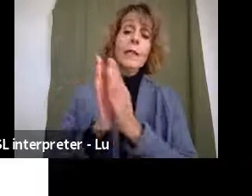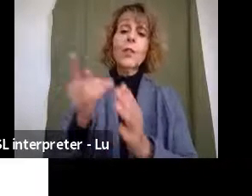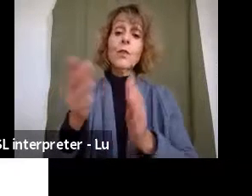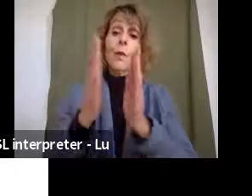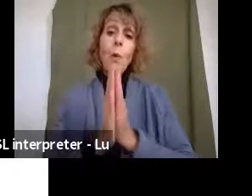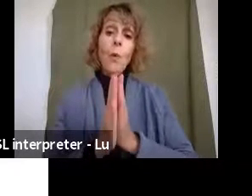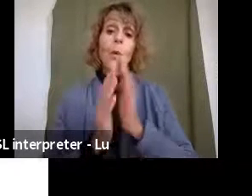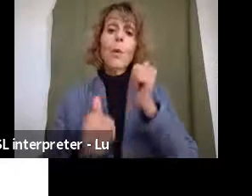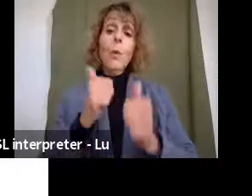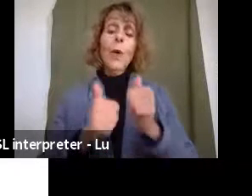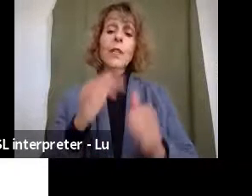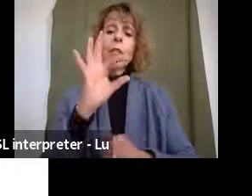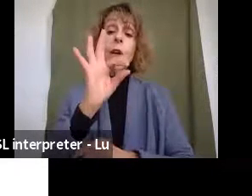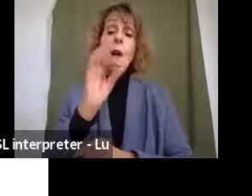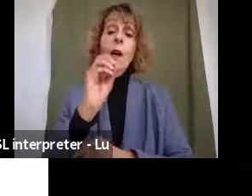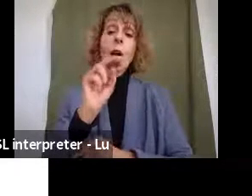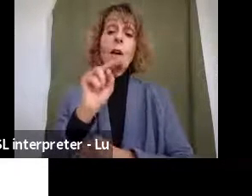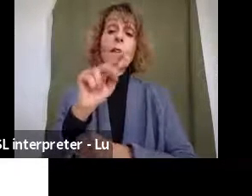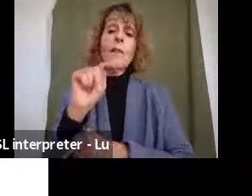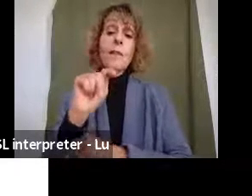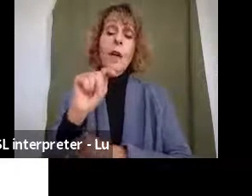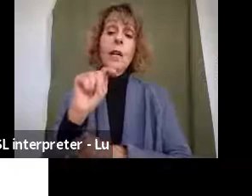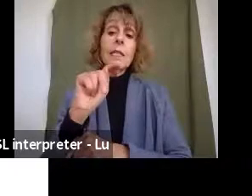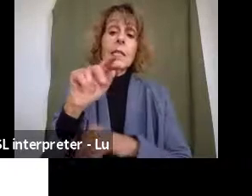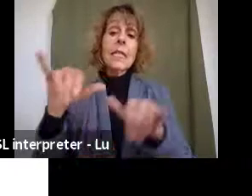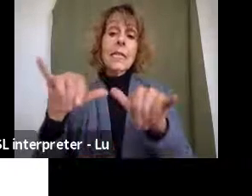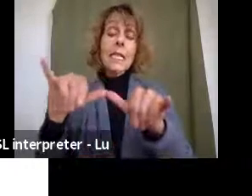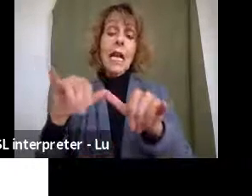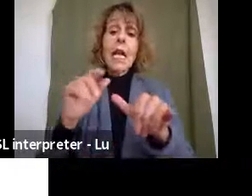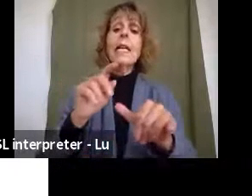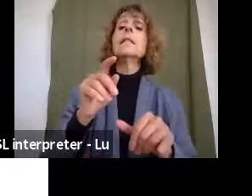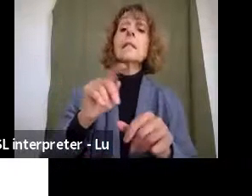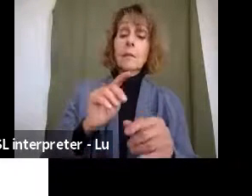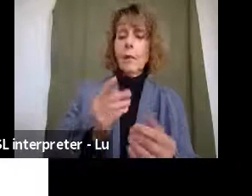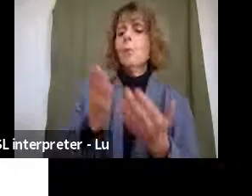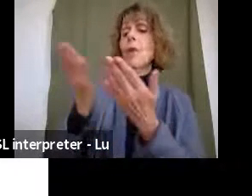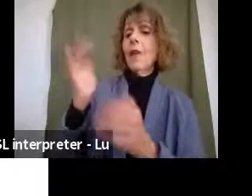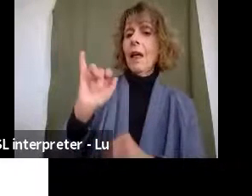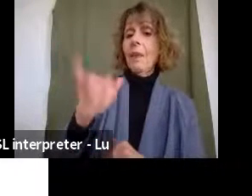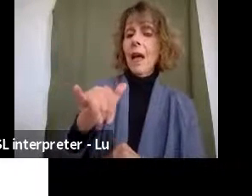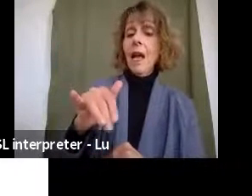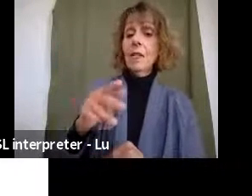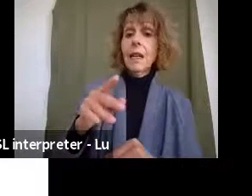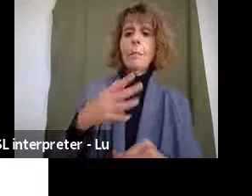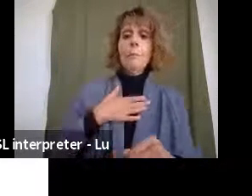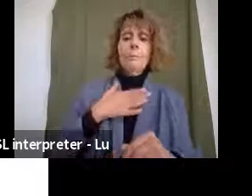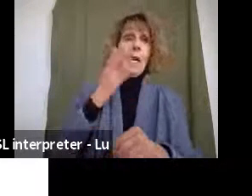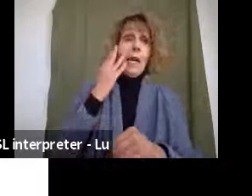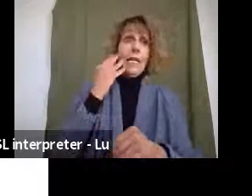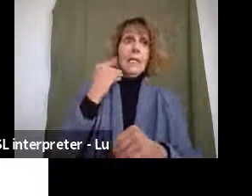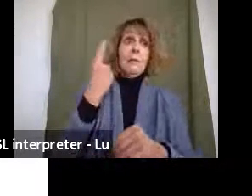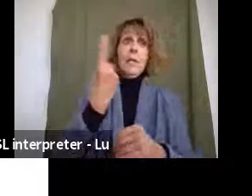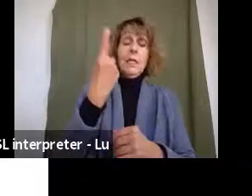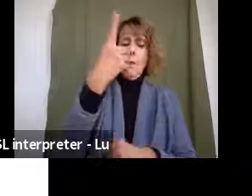uh, fonts of 54-point fonts. So we have provided that to the person. If you